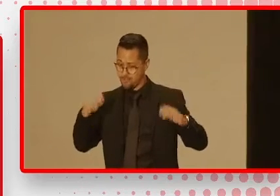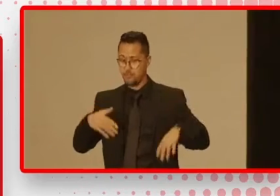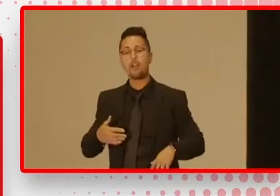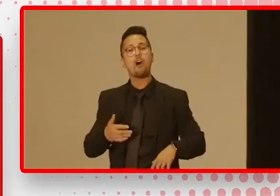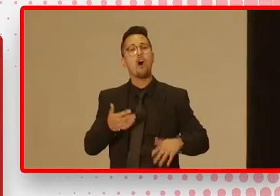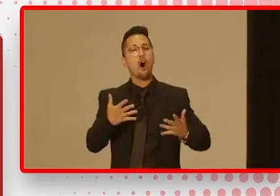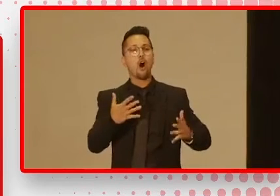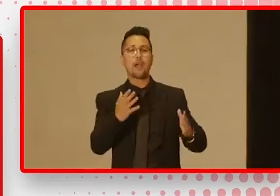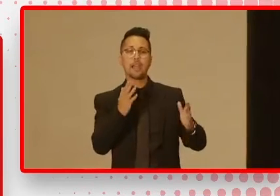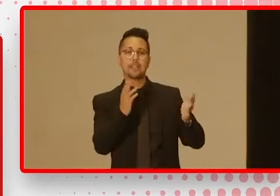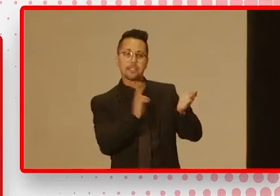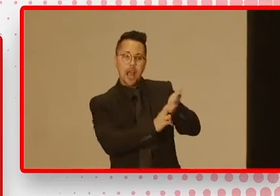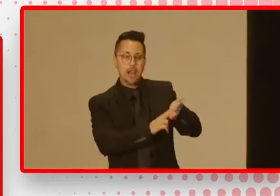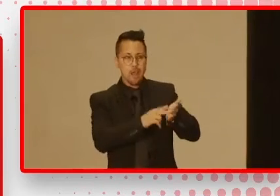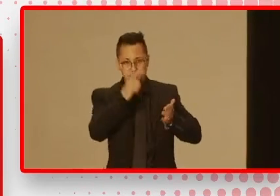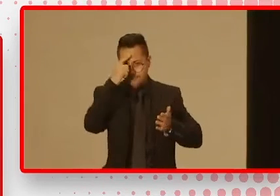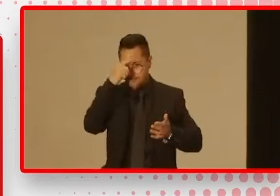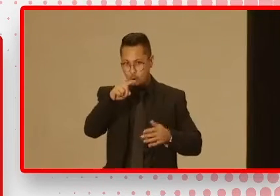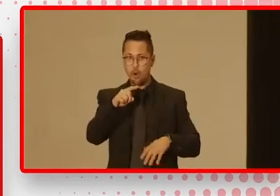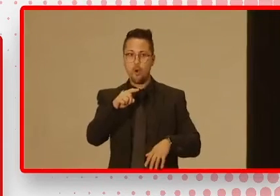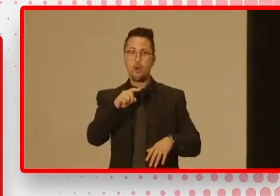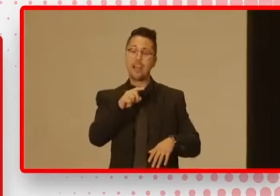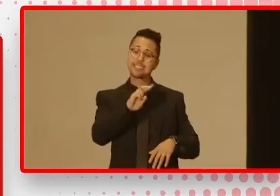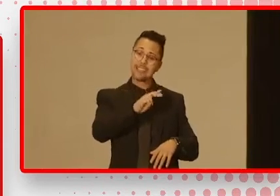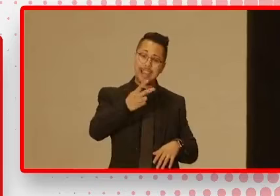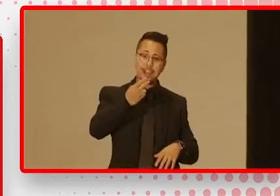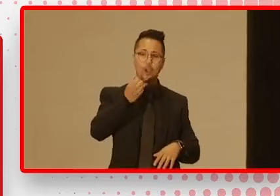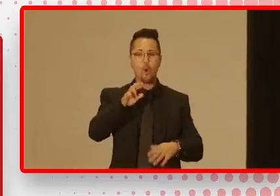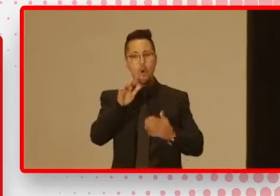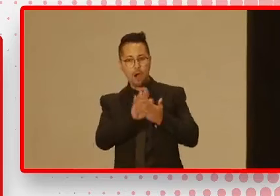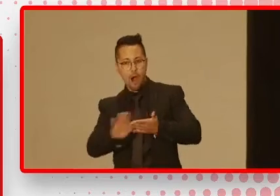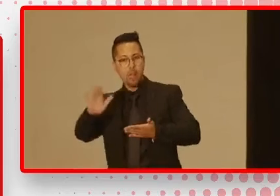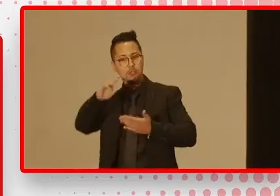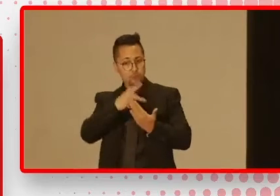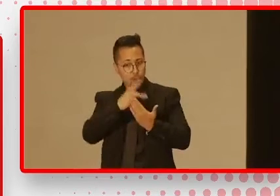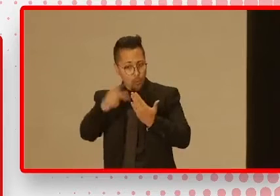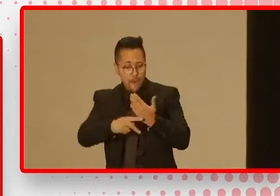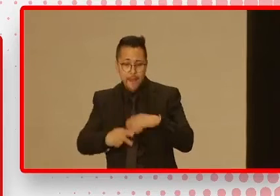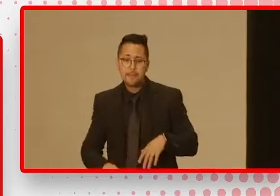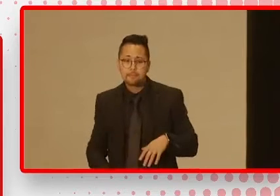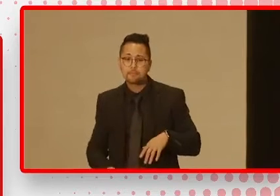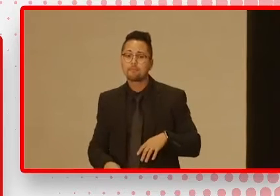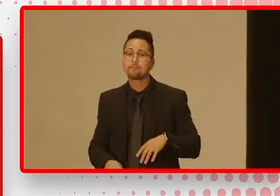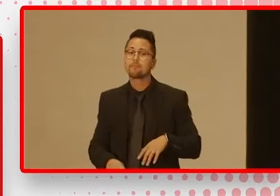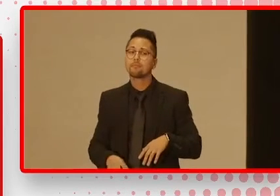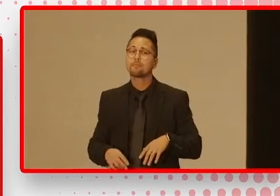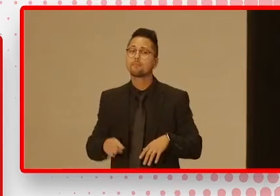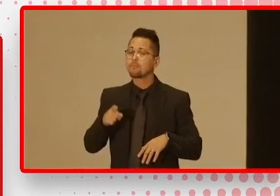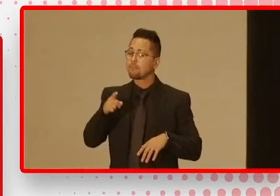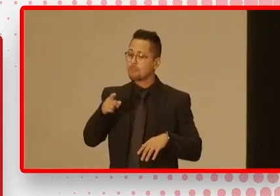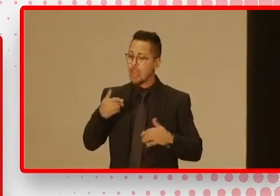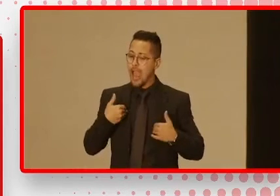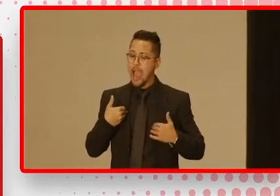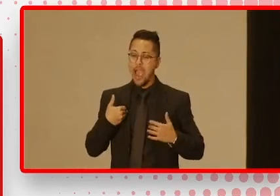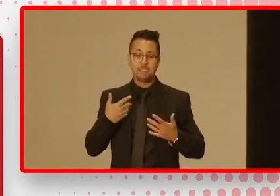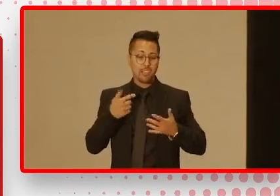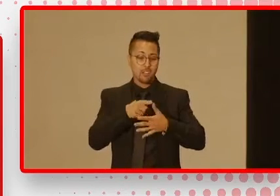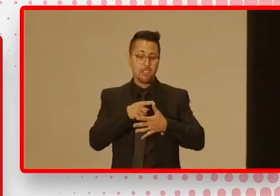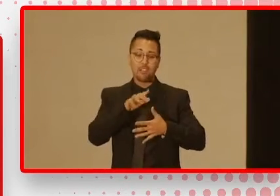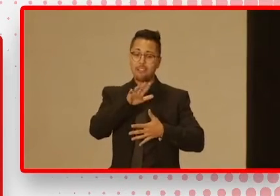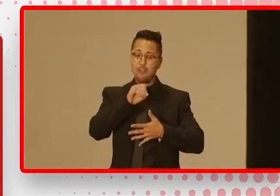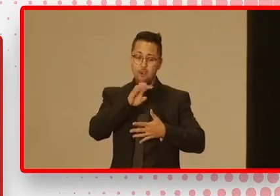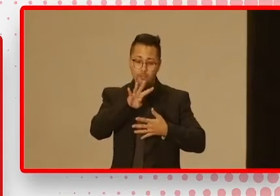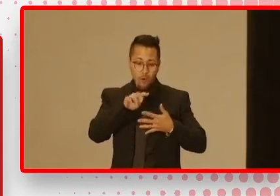a secondary or post-secondary program, and they have a 504, an